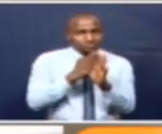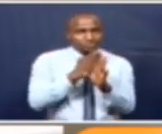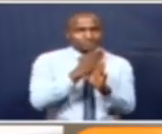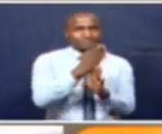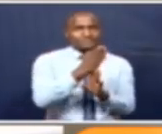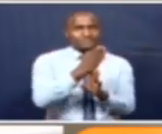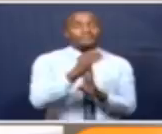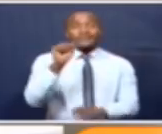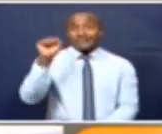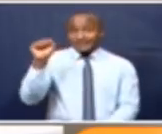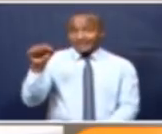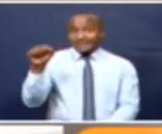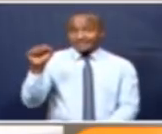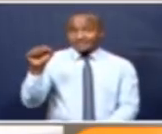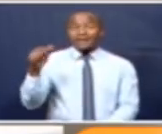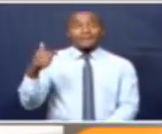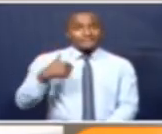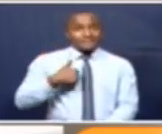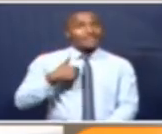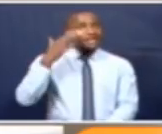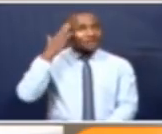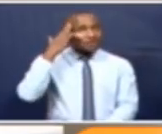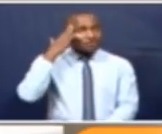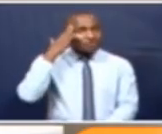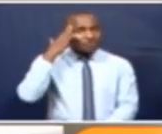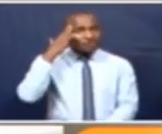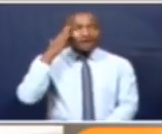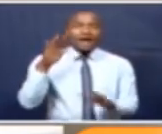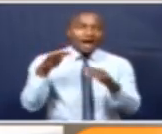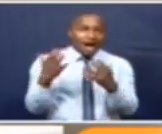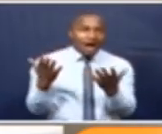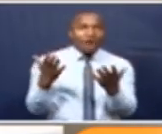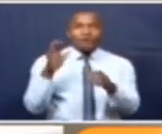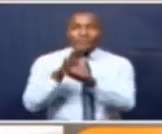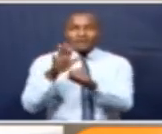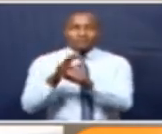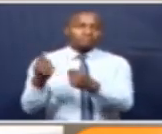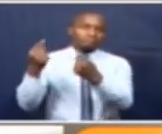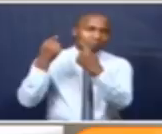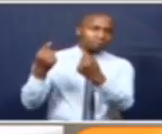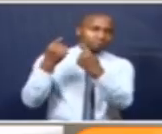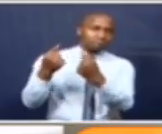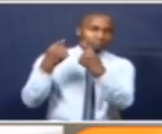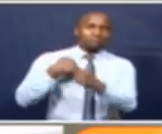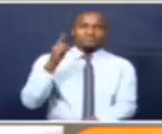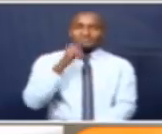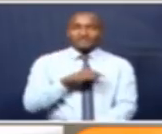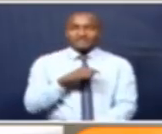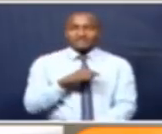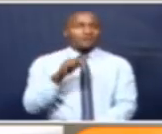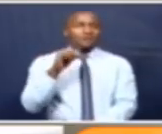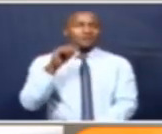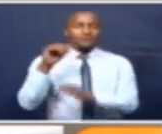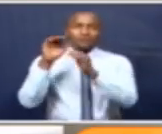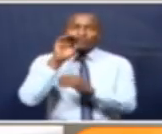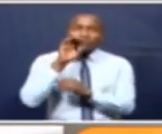Yes, I am aware of all the names that will be used to describe me. I am aware of all the propaganda that will be out